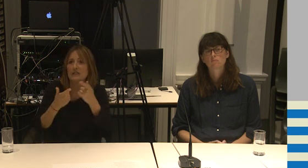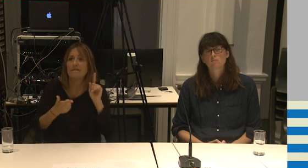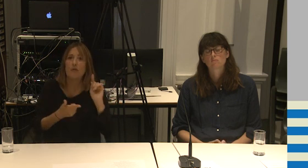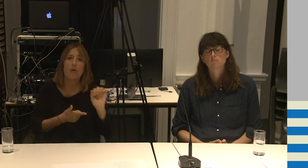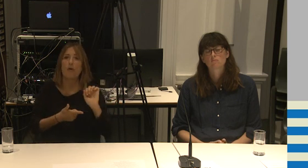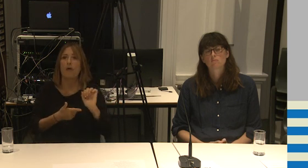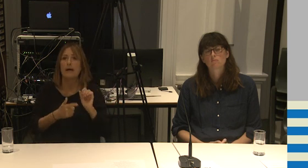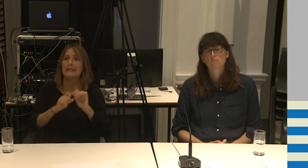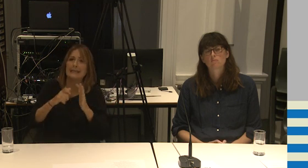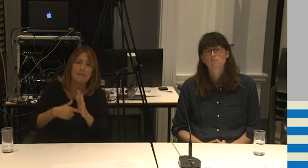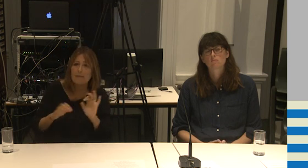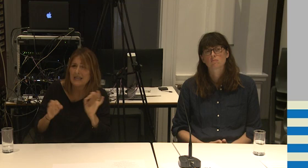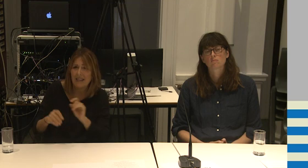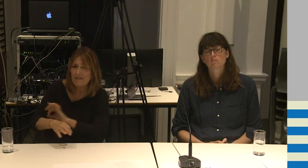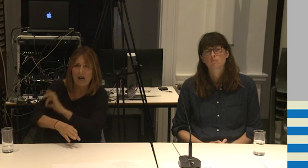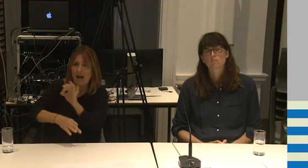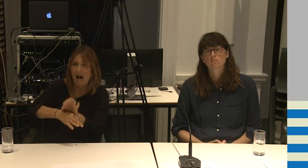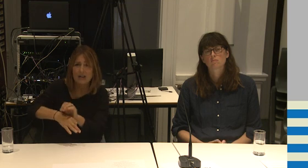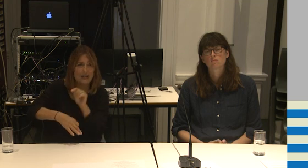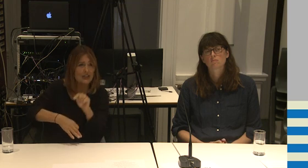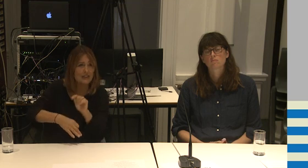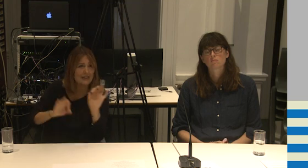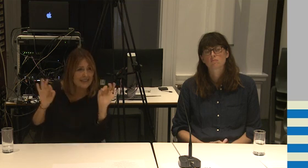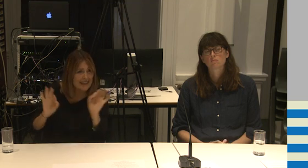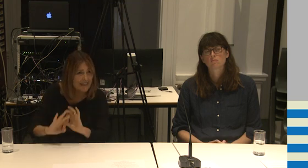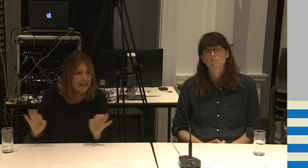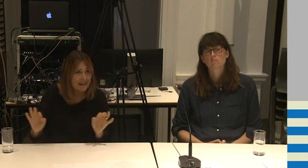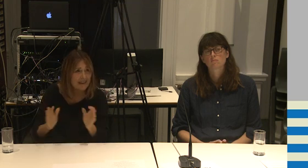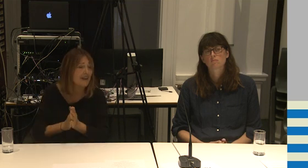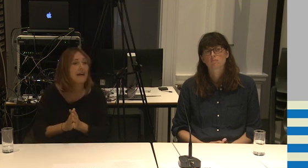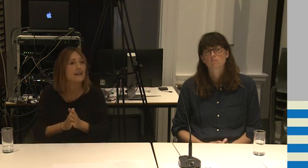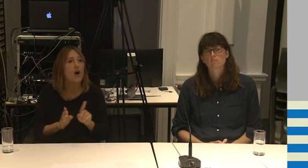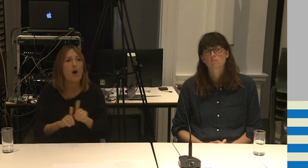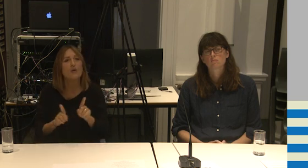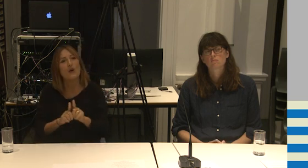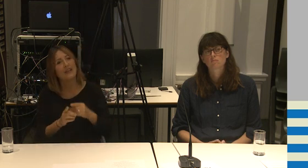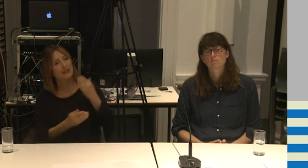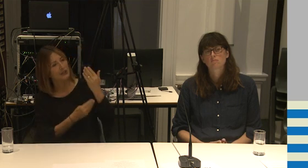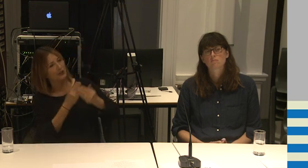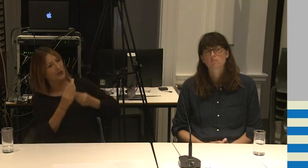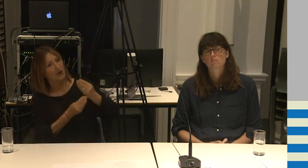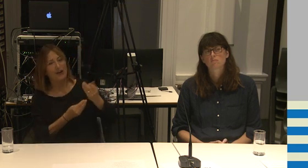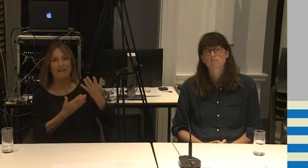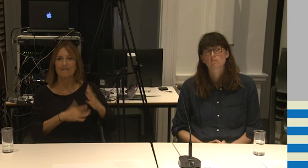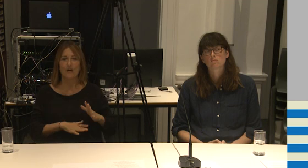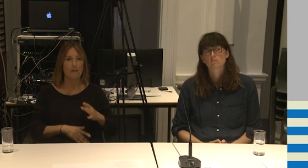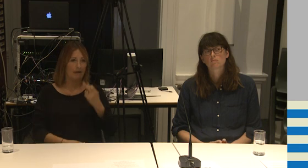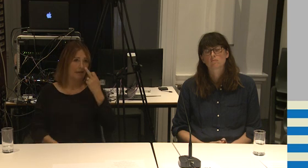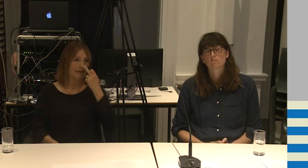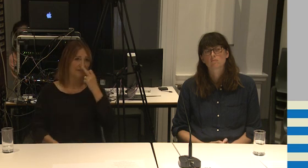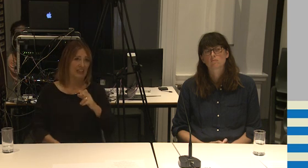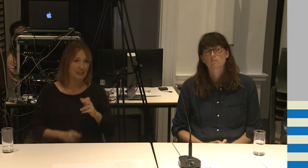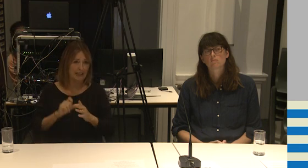to architecture. And to like rub it in even more, they've got these like anecdotes from these, I'm assuming,